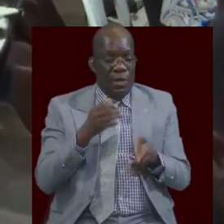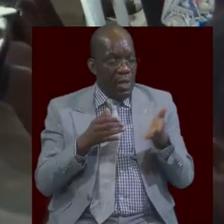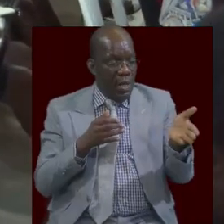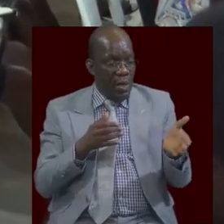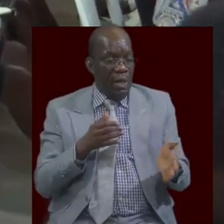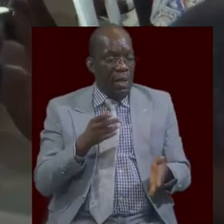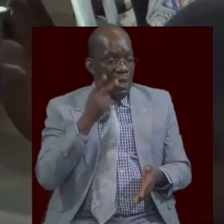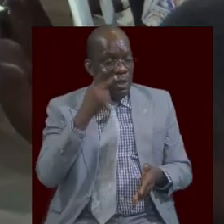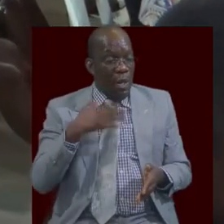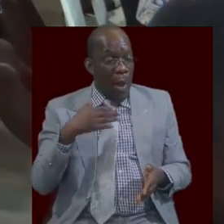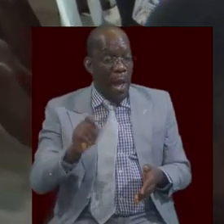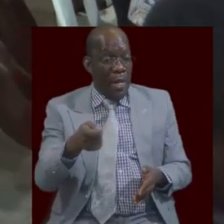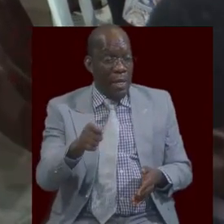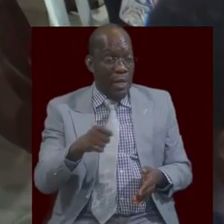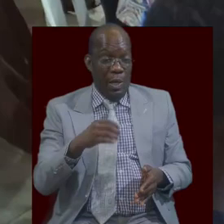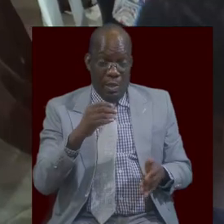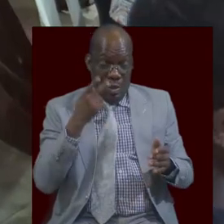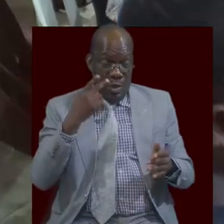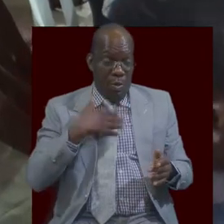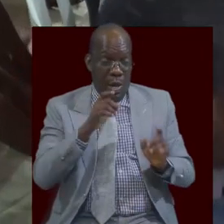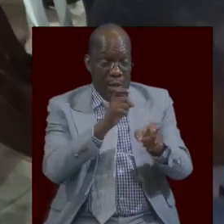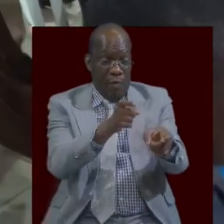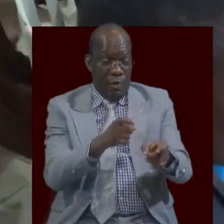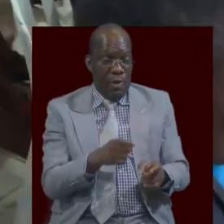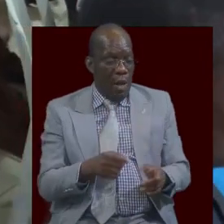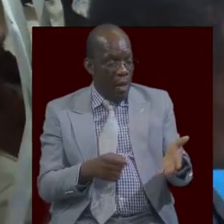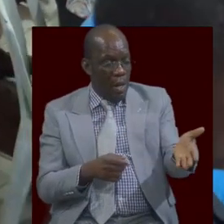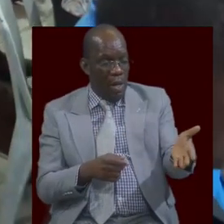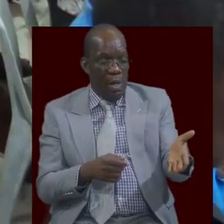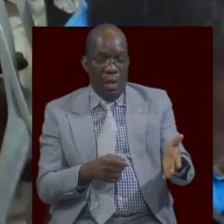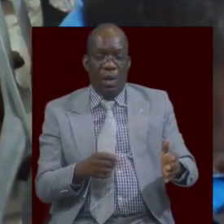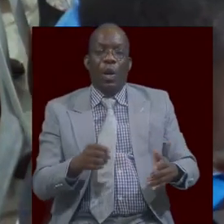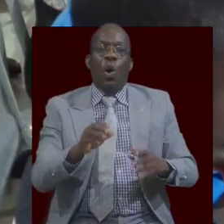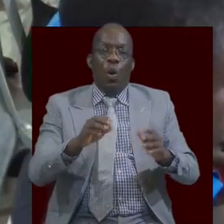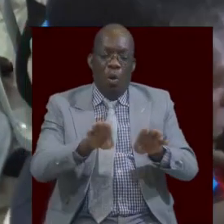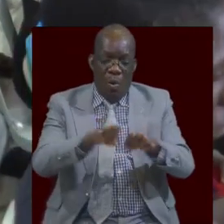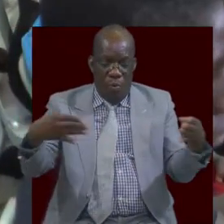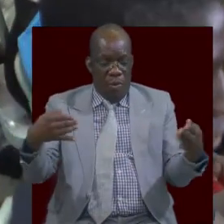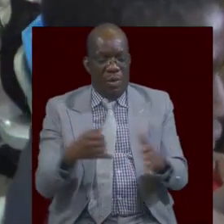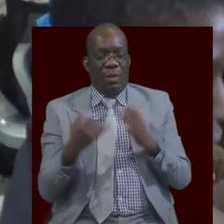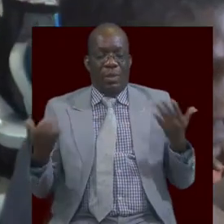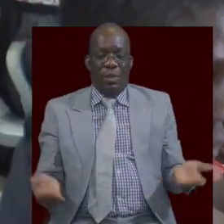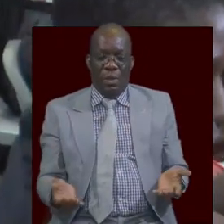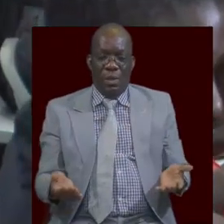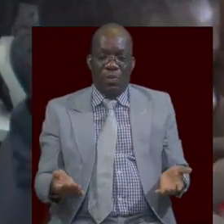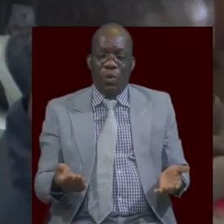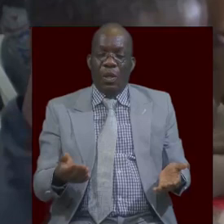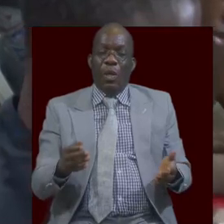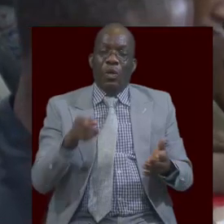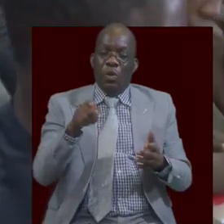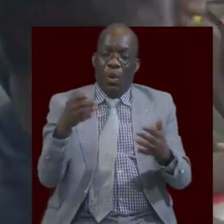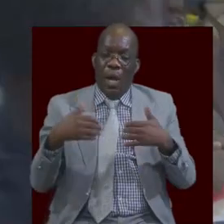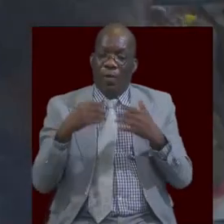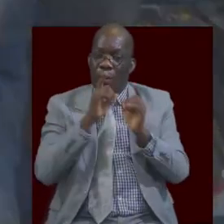gift, look at my gift. It's wrapped up. What do you do? Unwrap it. You have gift from God,